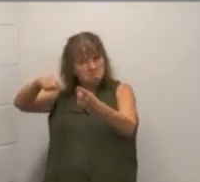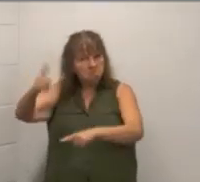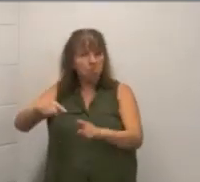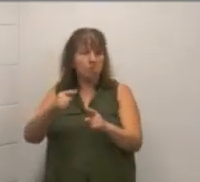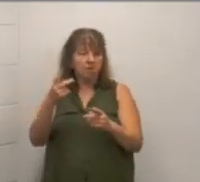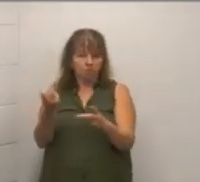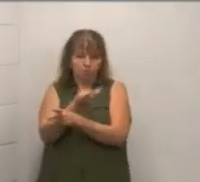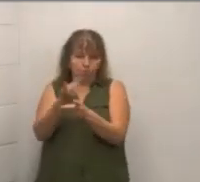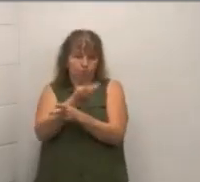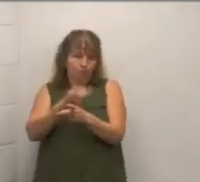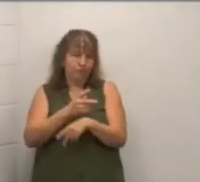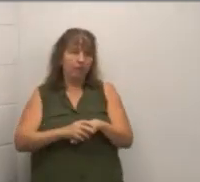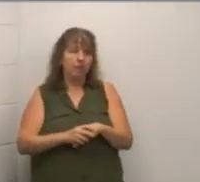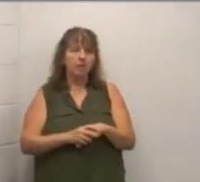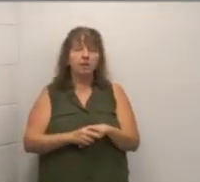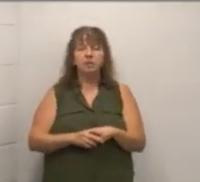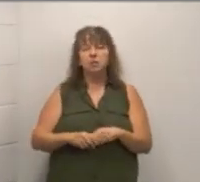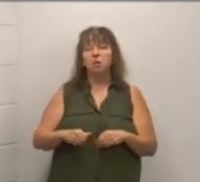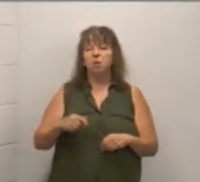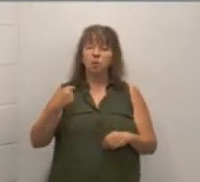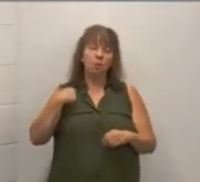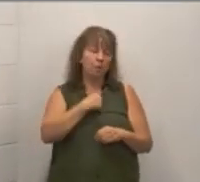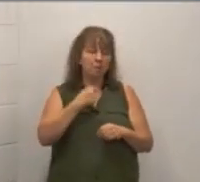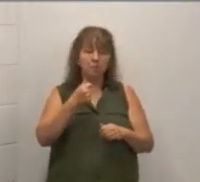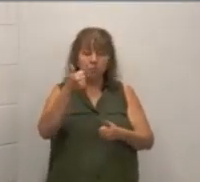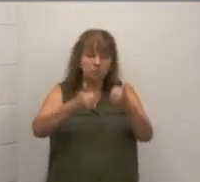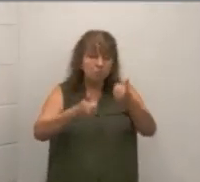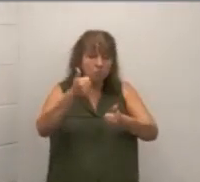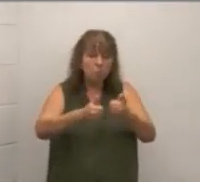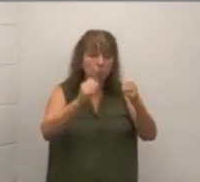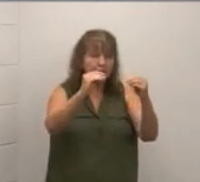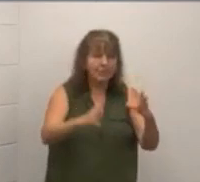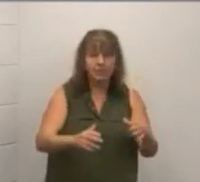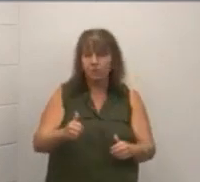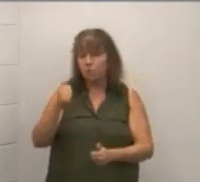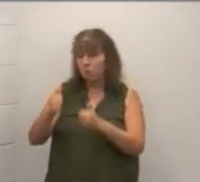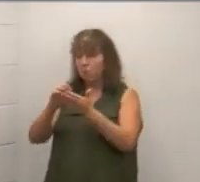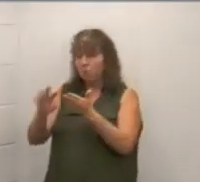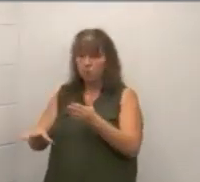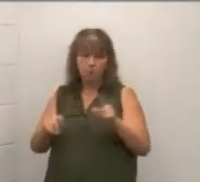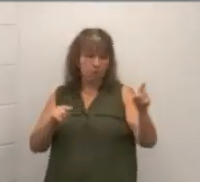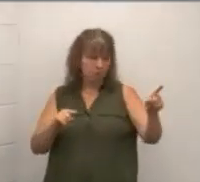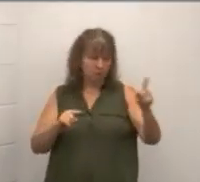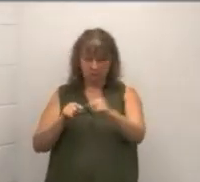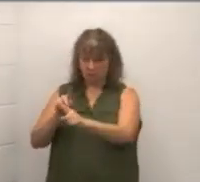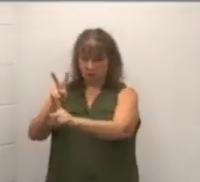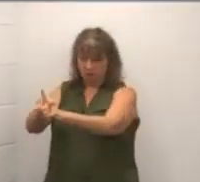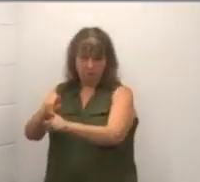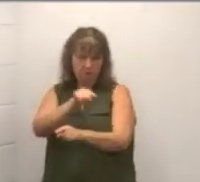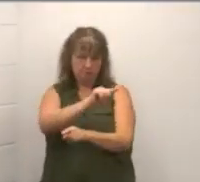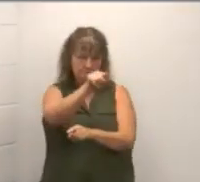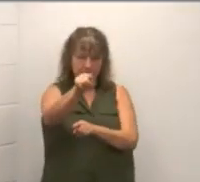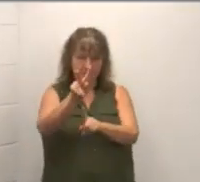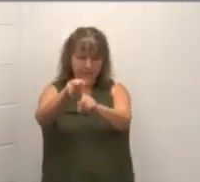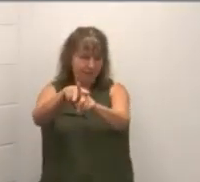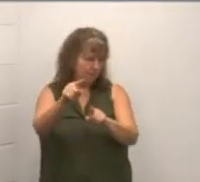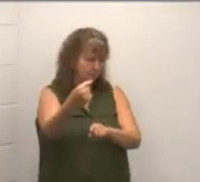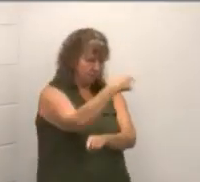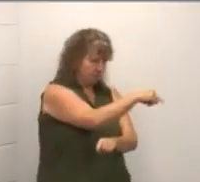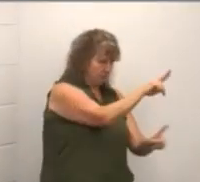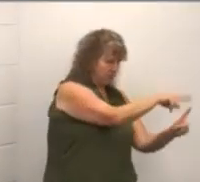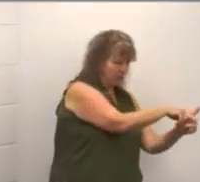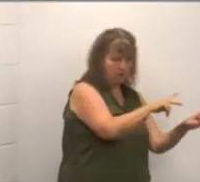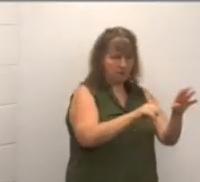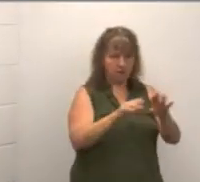place teachers with students accordingly. I do see where we'll probably need additional staffing is